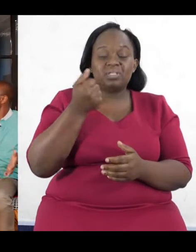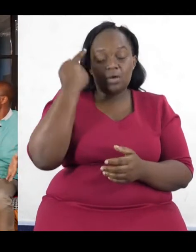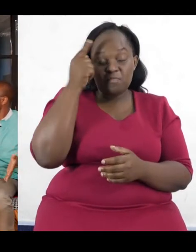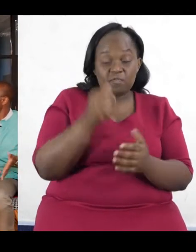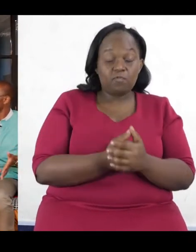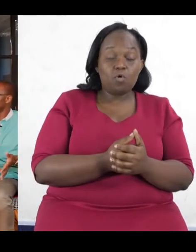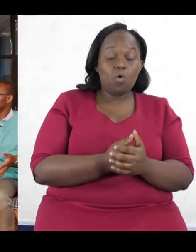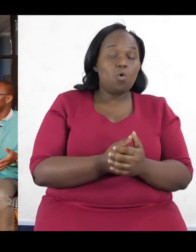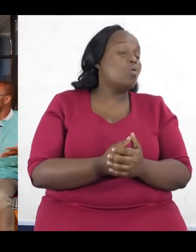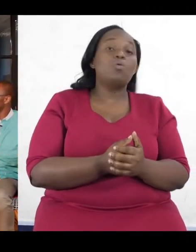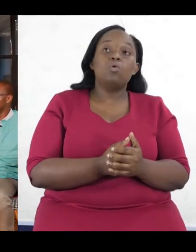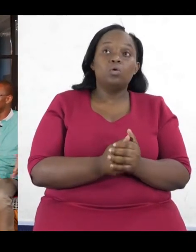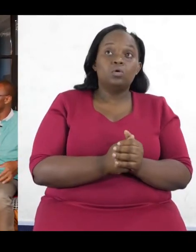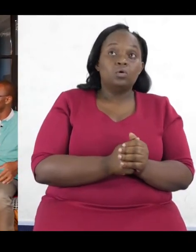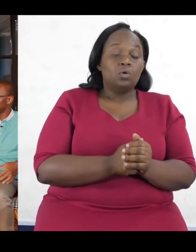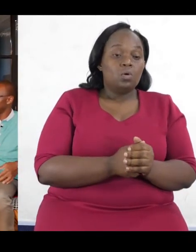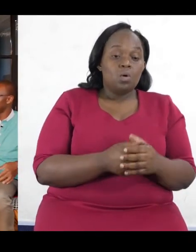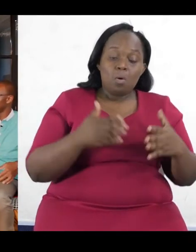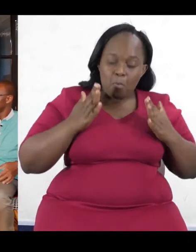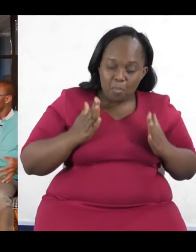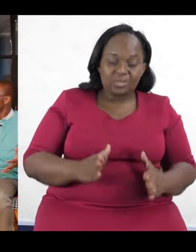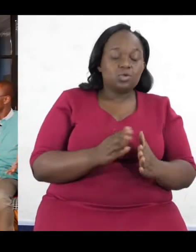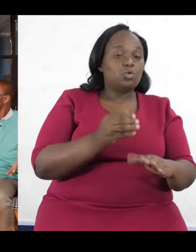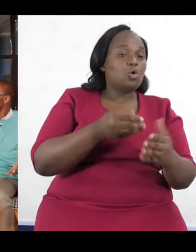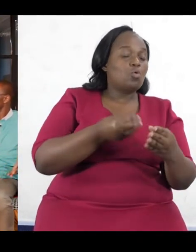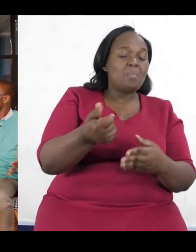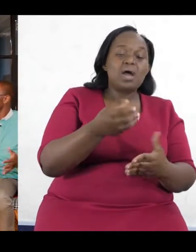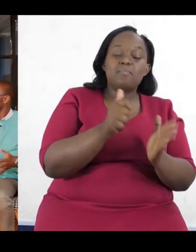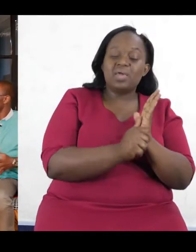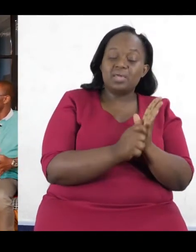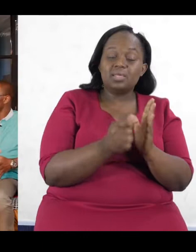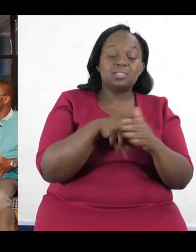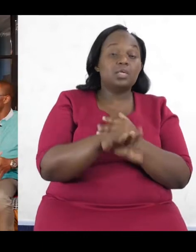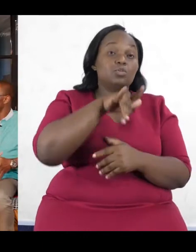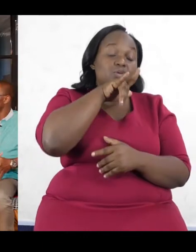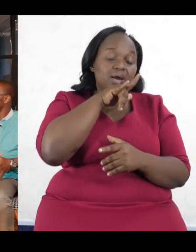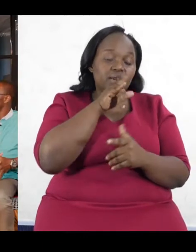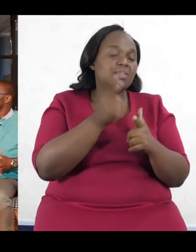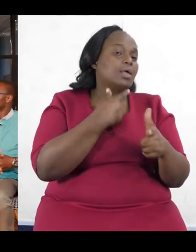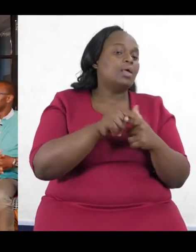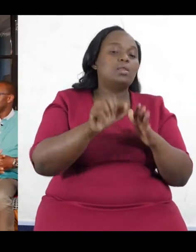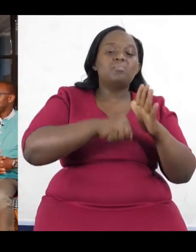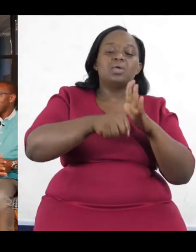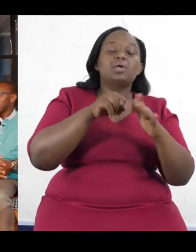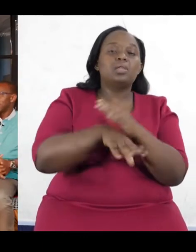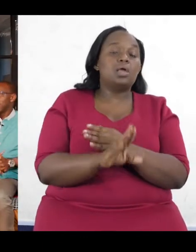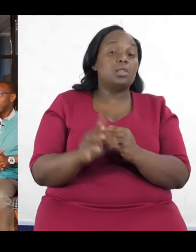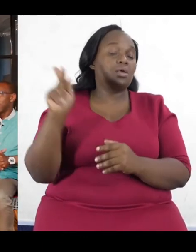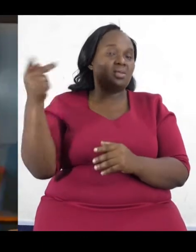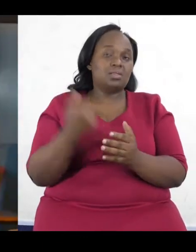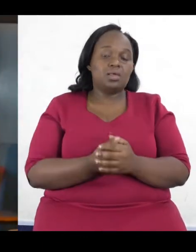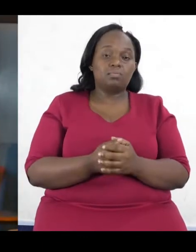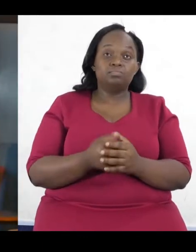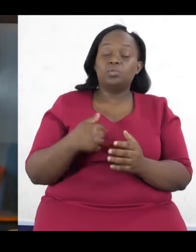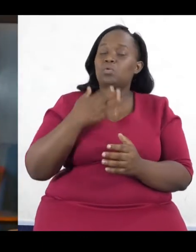Uganda, bring it to Kenya and mill it for maize flour. So it makes sense to reduce our cost of production. But one other thing that